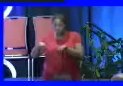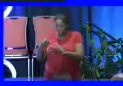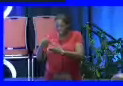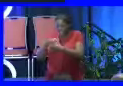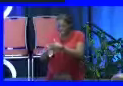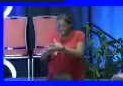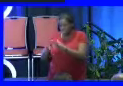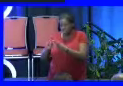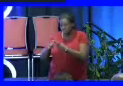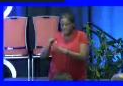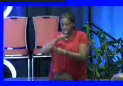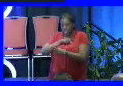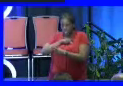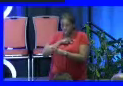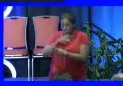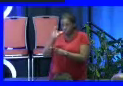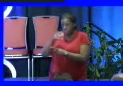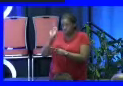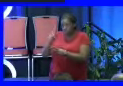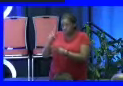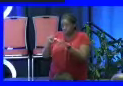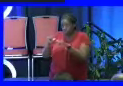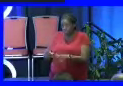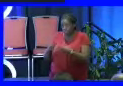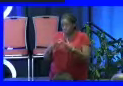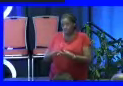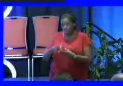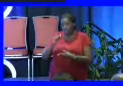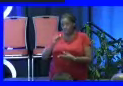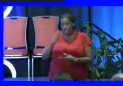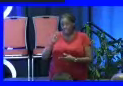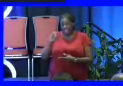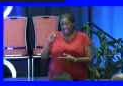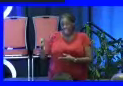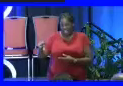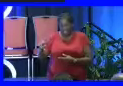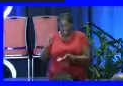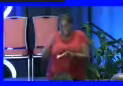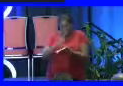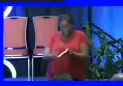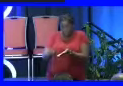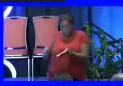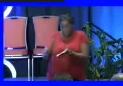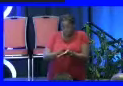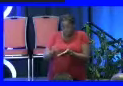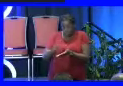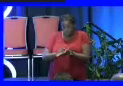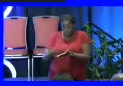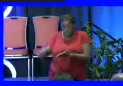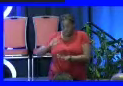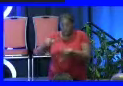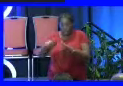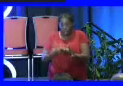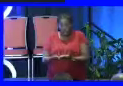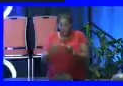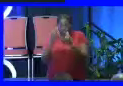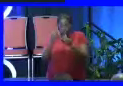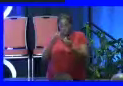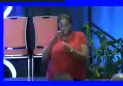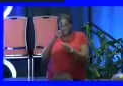to our eligibility lookup system called EVS, and on a weekly basis, they take all the data from HMIS